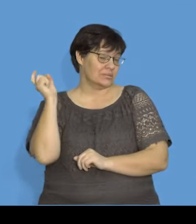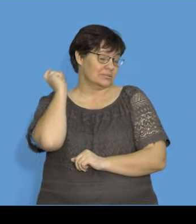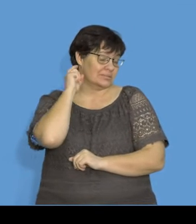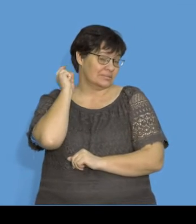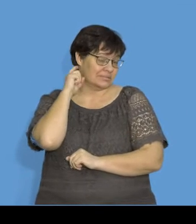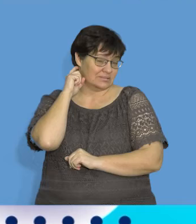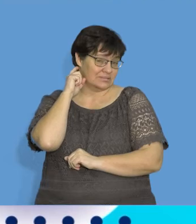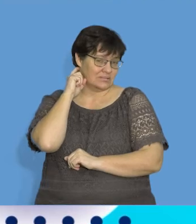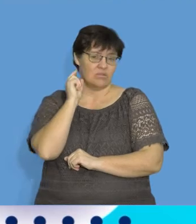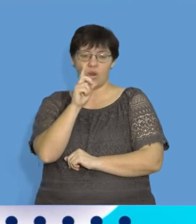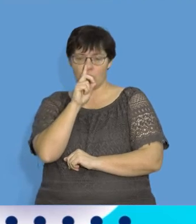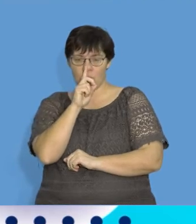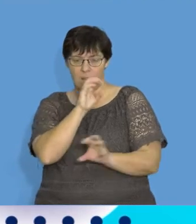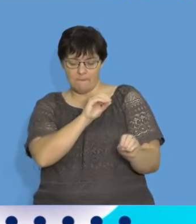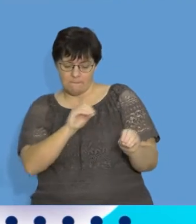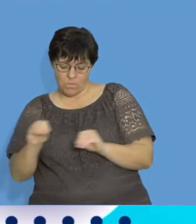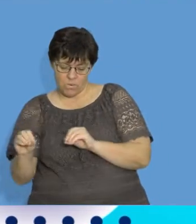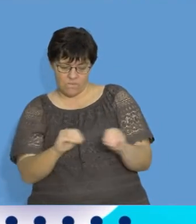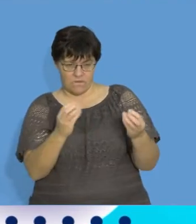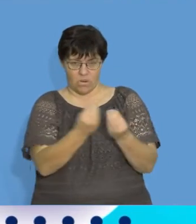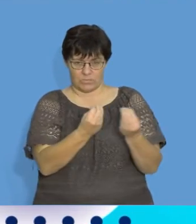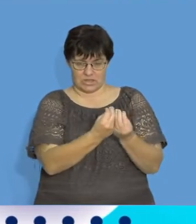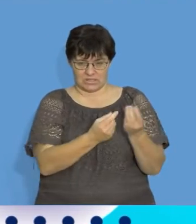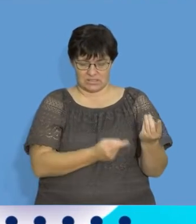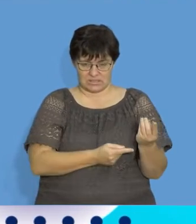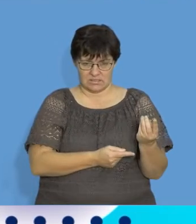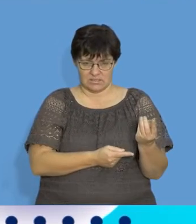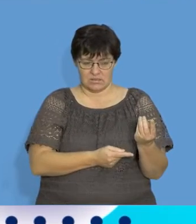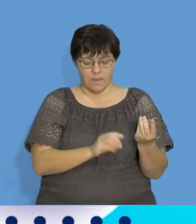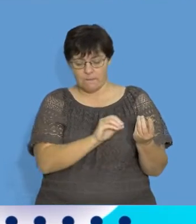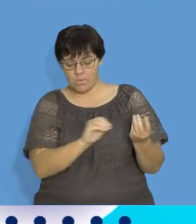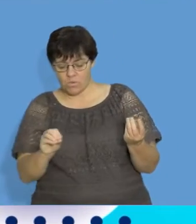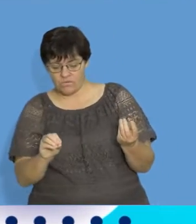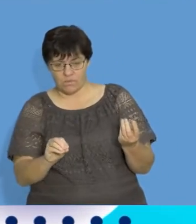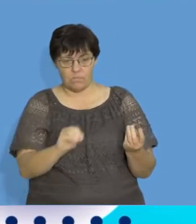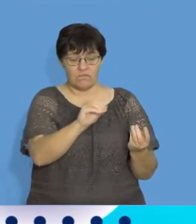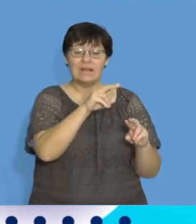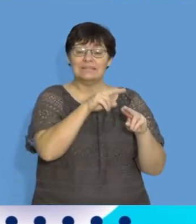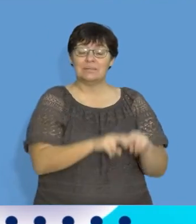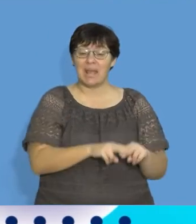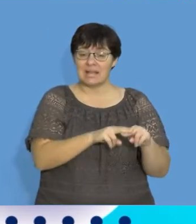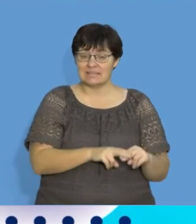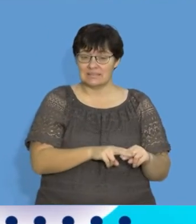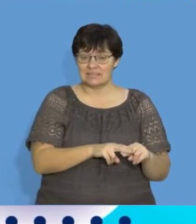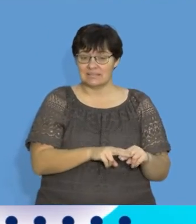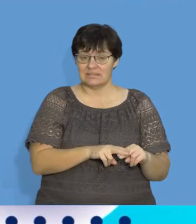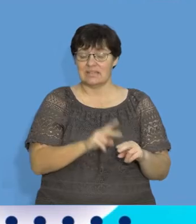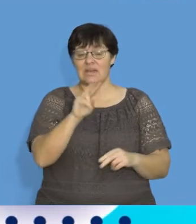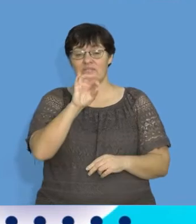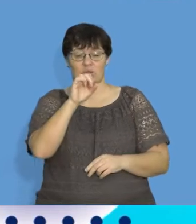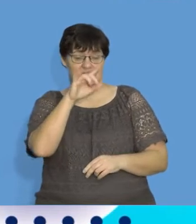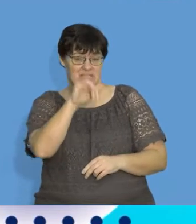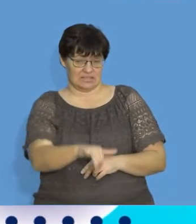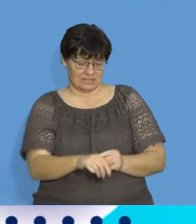of our mind that we're looking at the motion of an object, and how an object will move depends on its